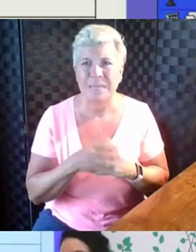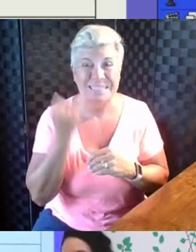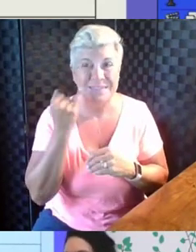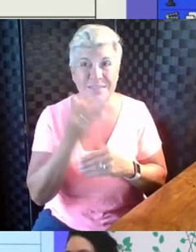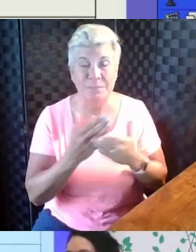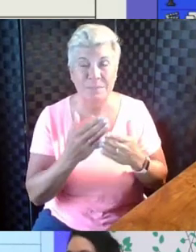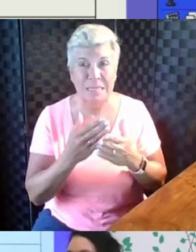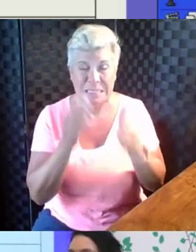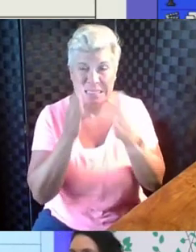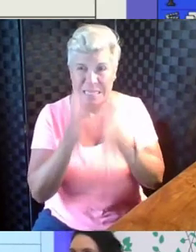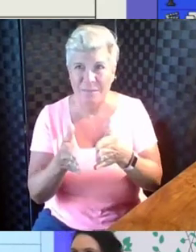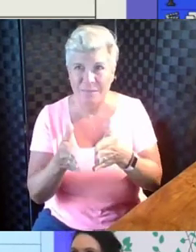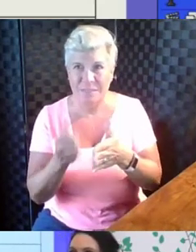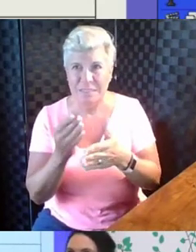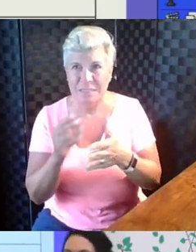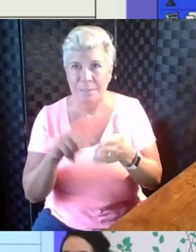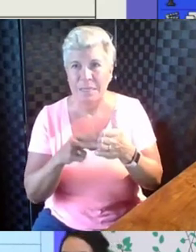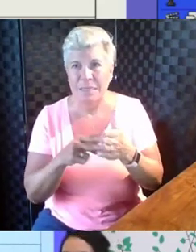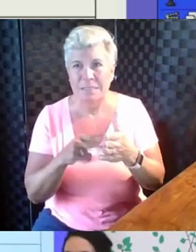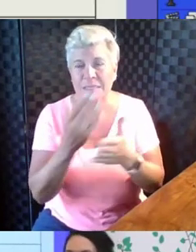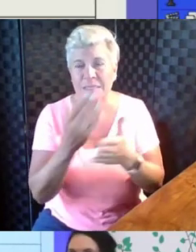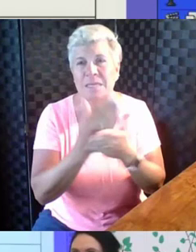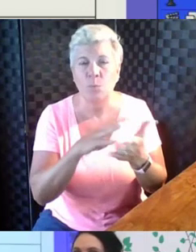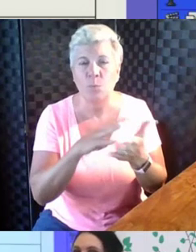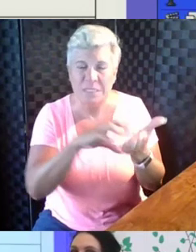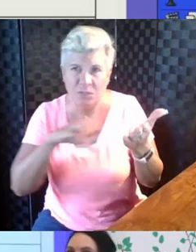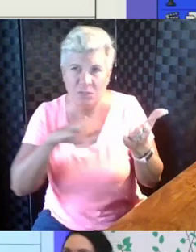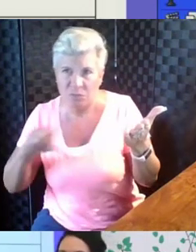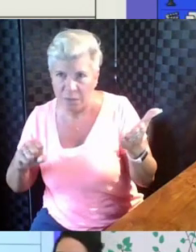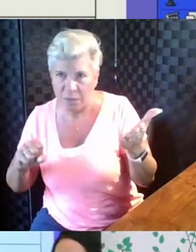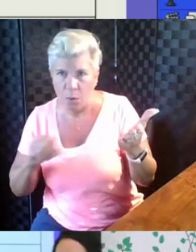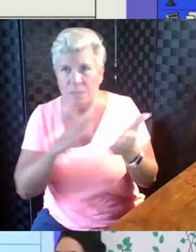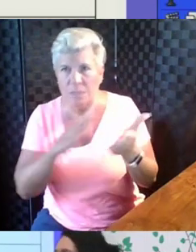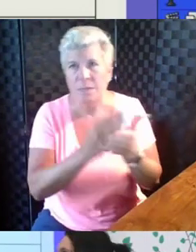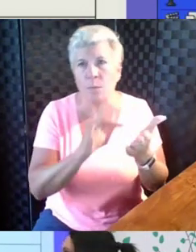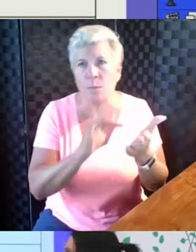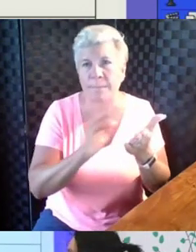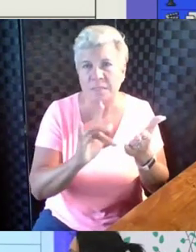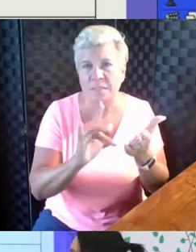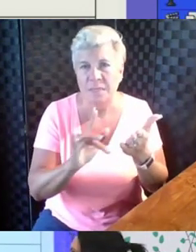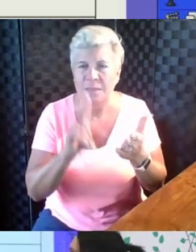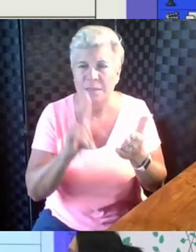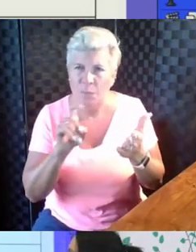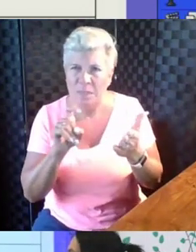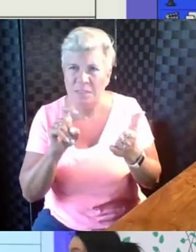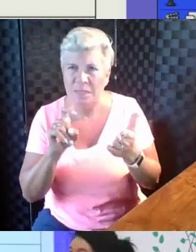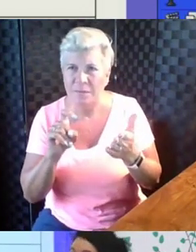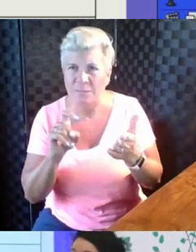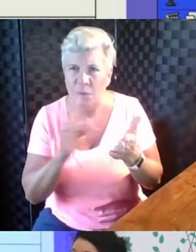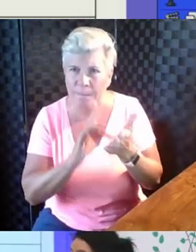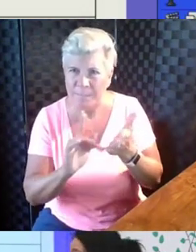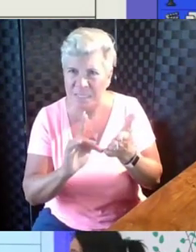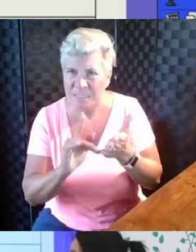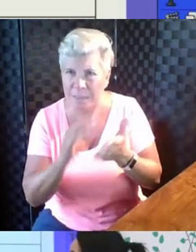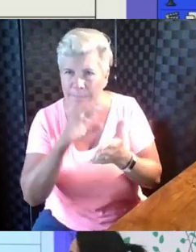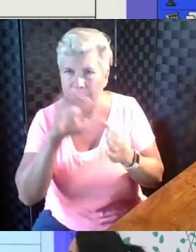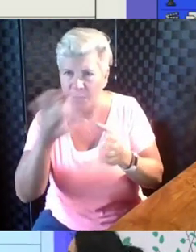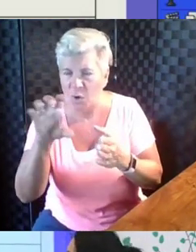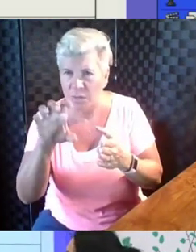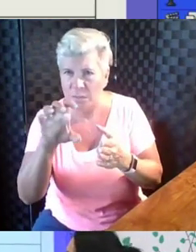Yeah, if something's left, it means some were taken or some were missing. So they're asking for a missing part